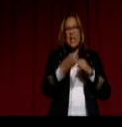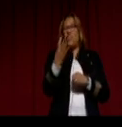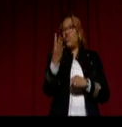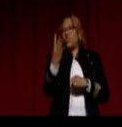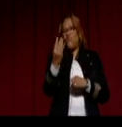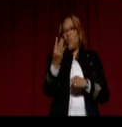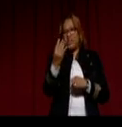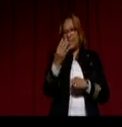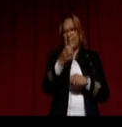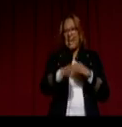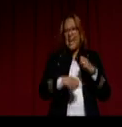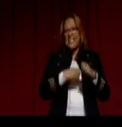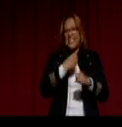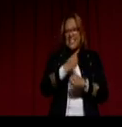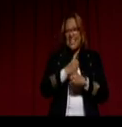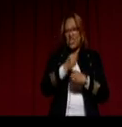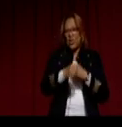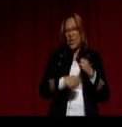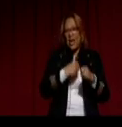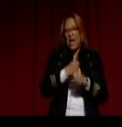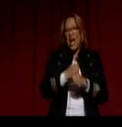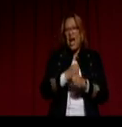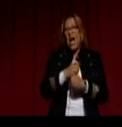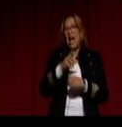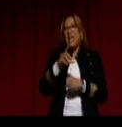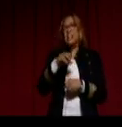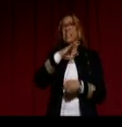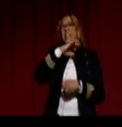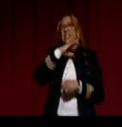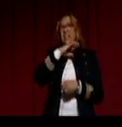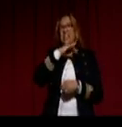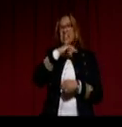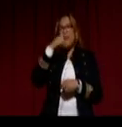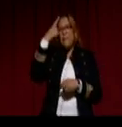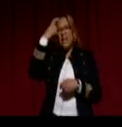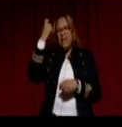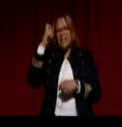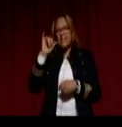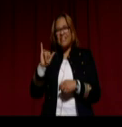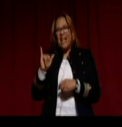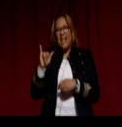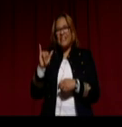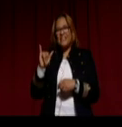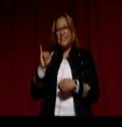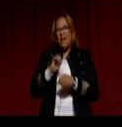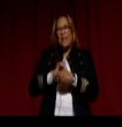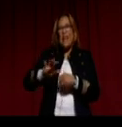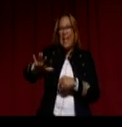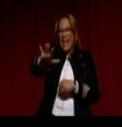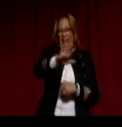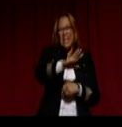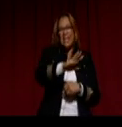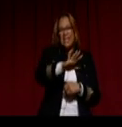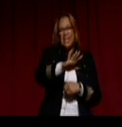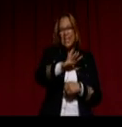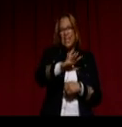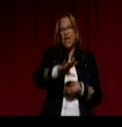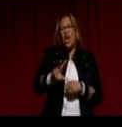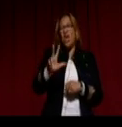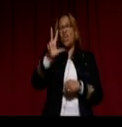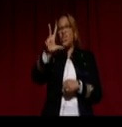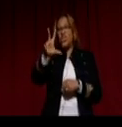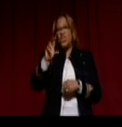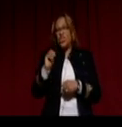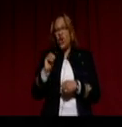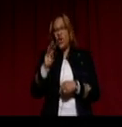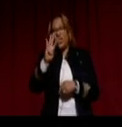14th century, the deaths due to the Black Death, the bubonic plague we think it was, were